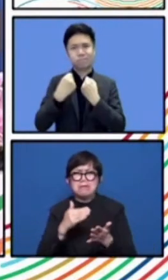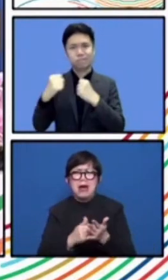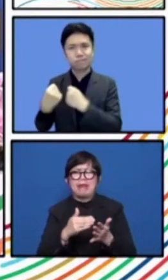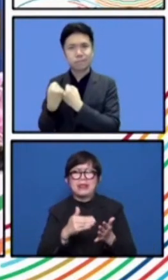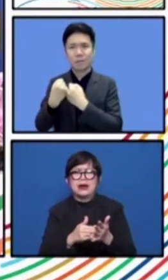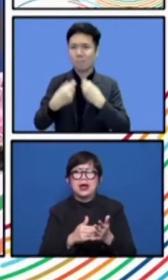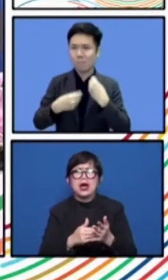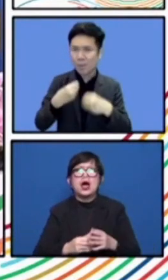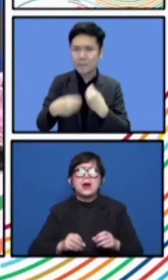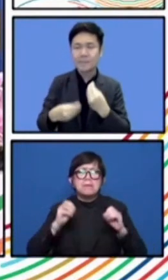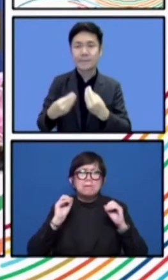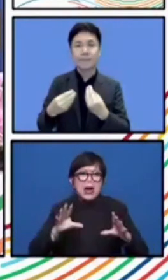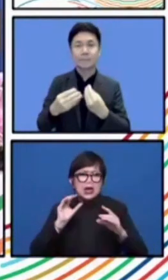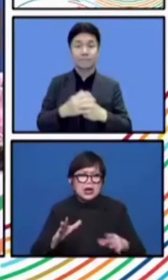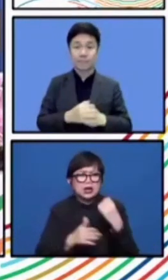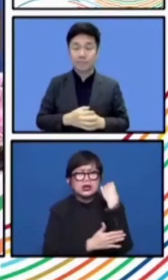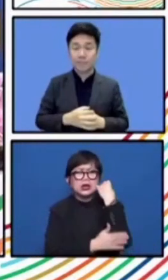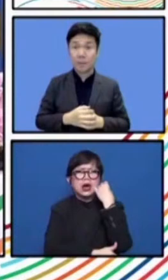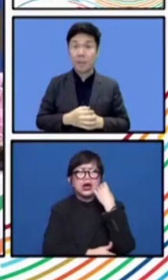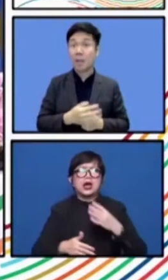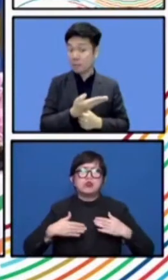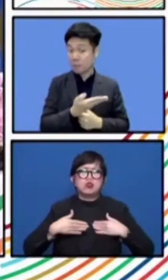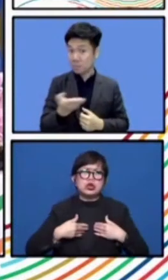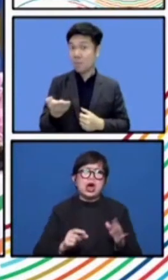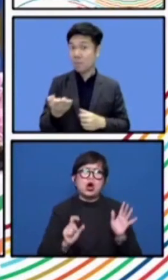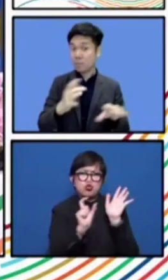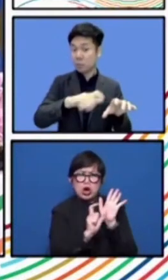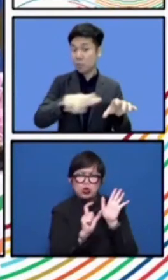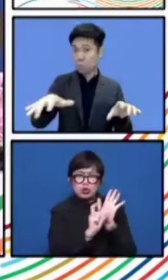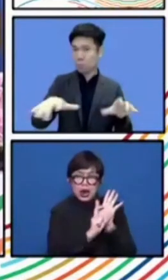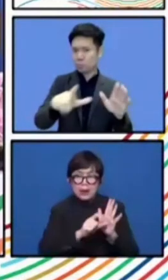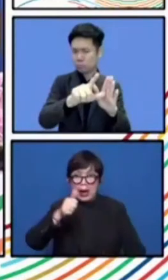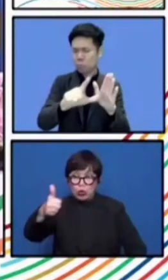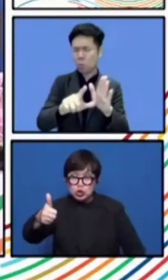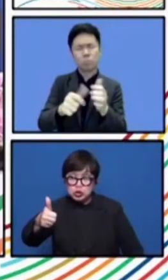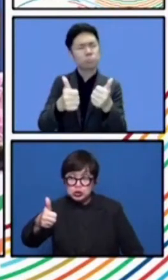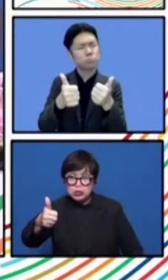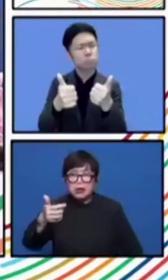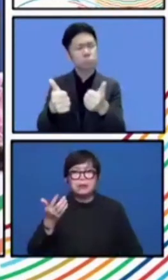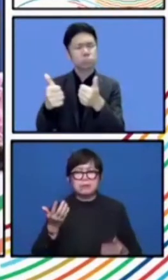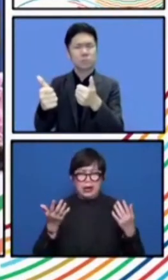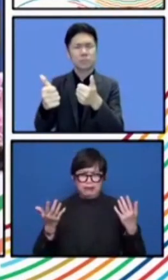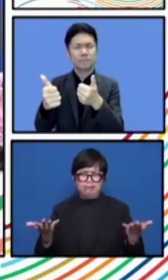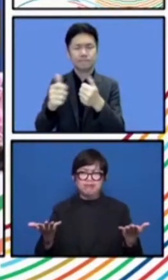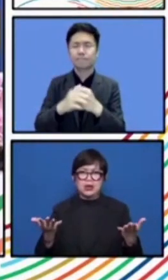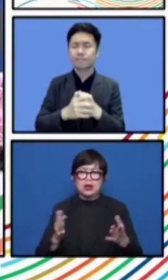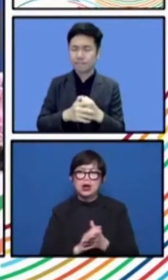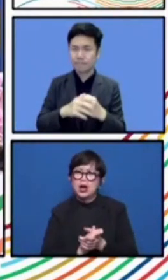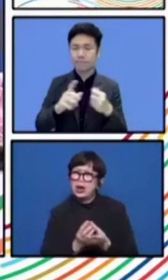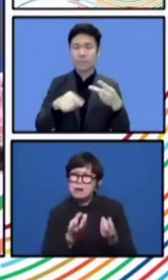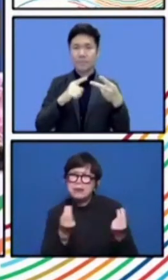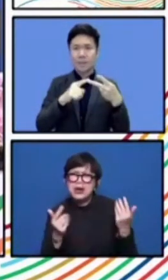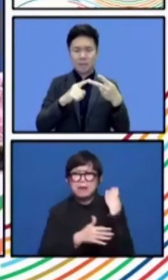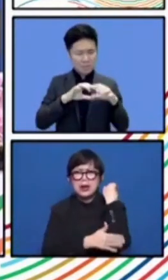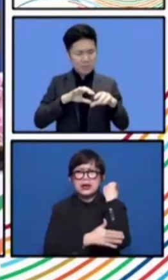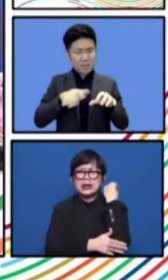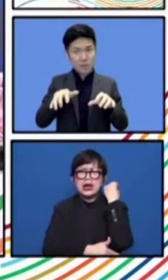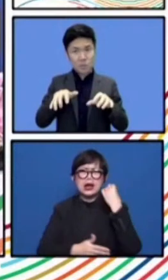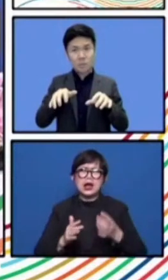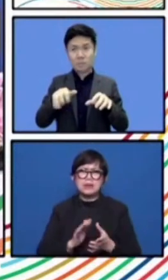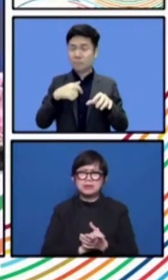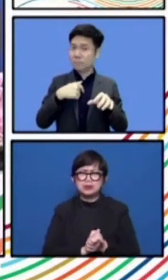Advanced law some countries attach the accessibility standards with the